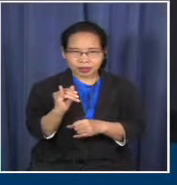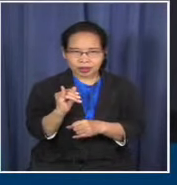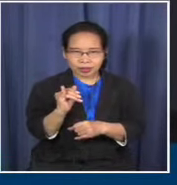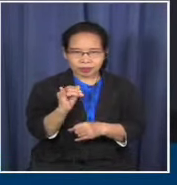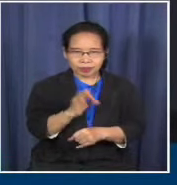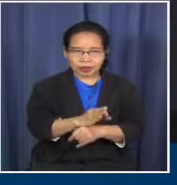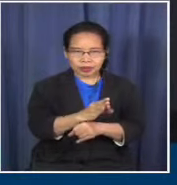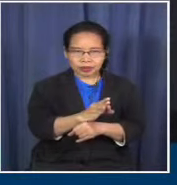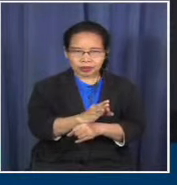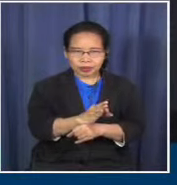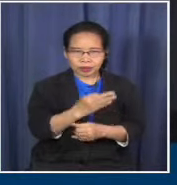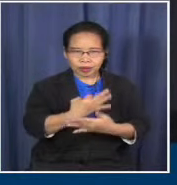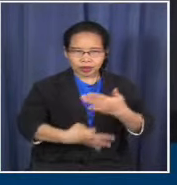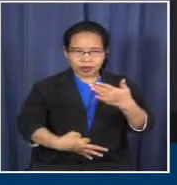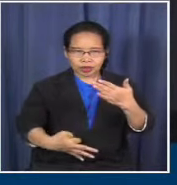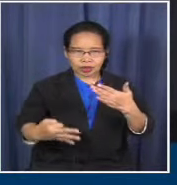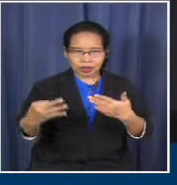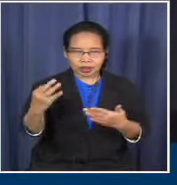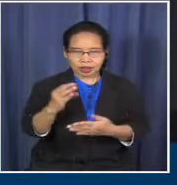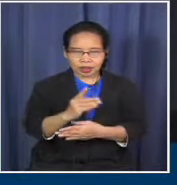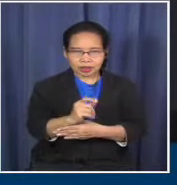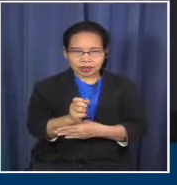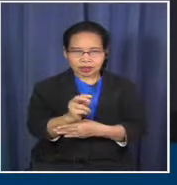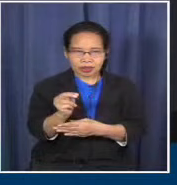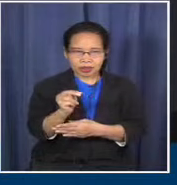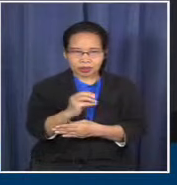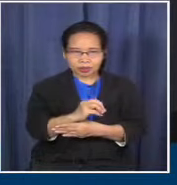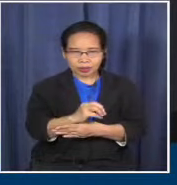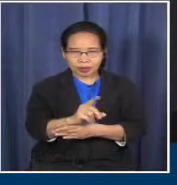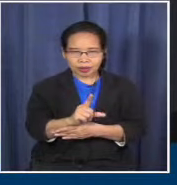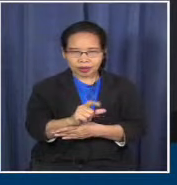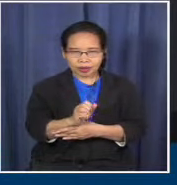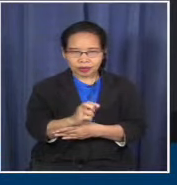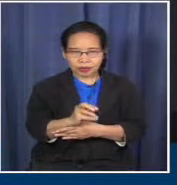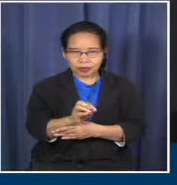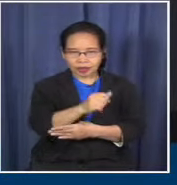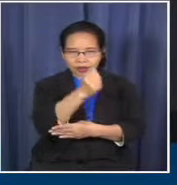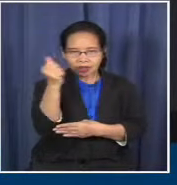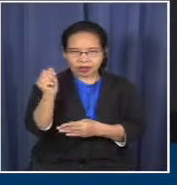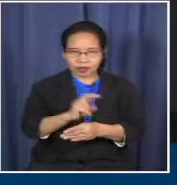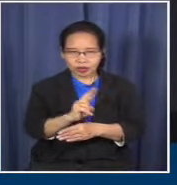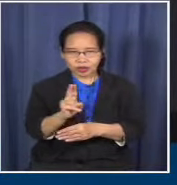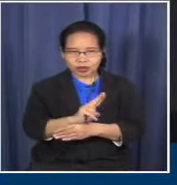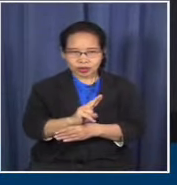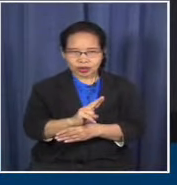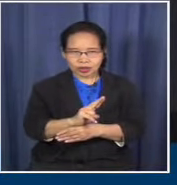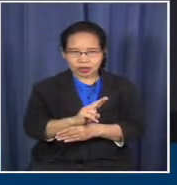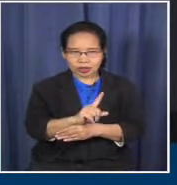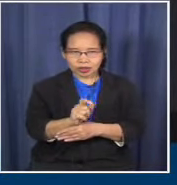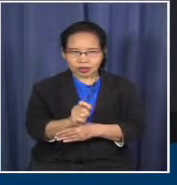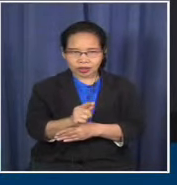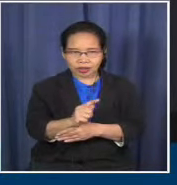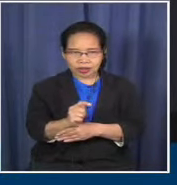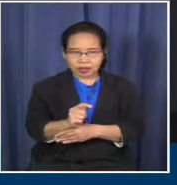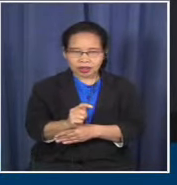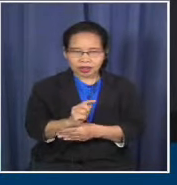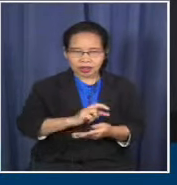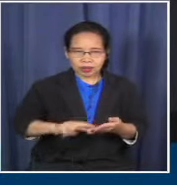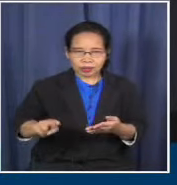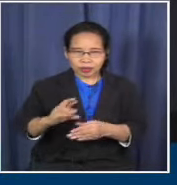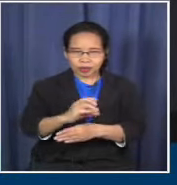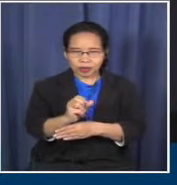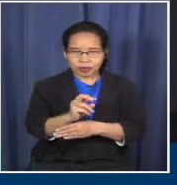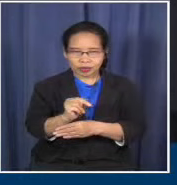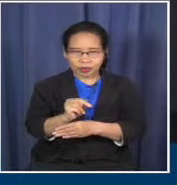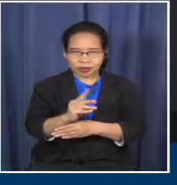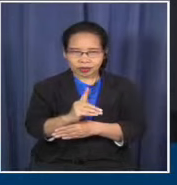by fractional distillation of liquefied air, use of zeolites to remove carbon